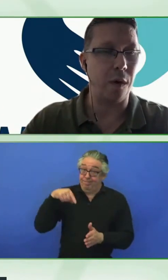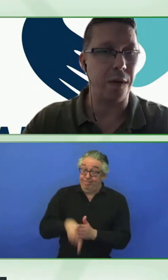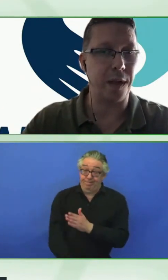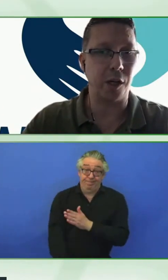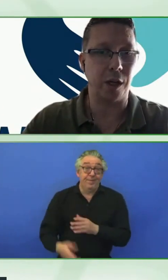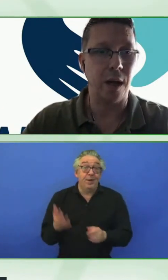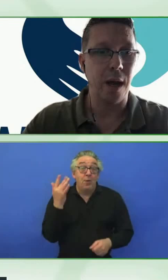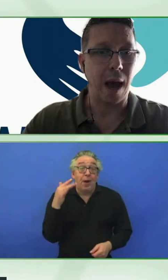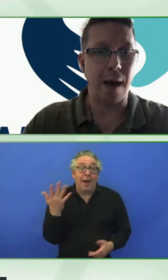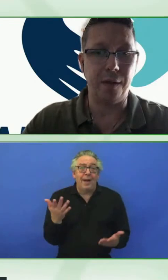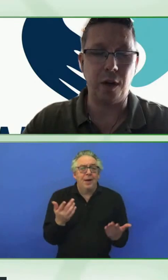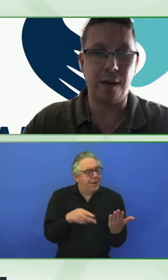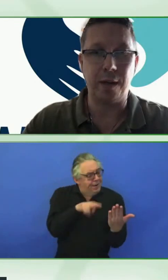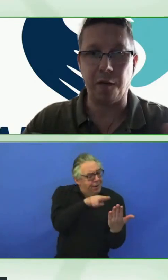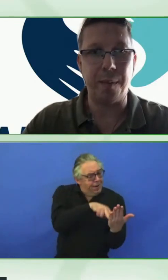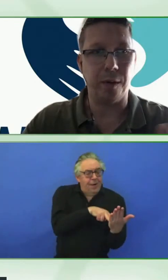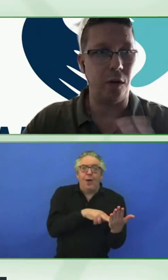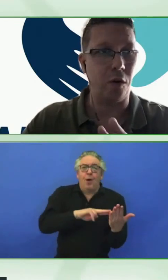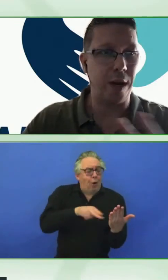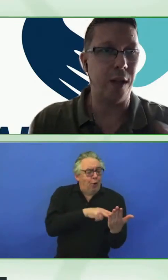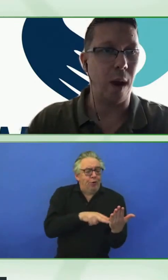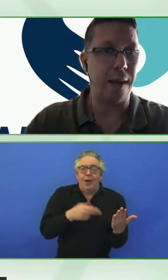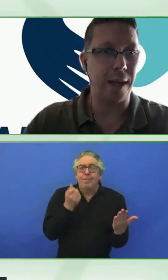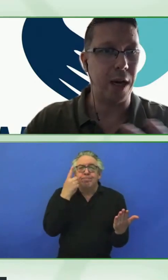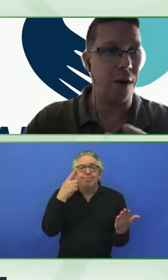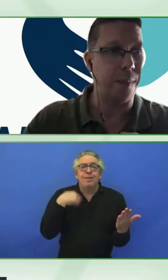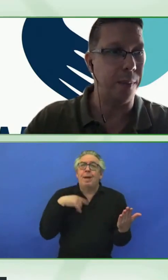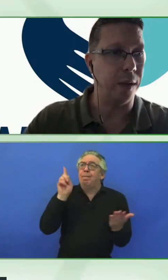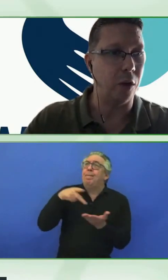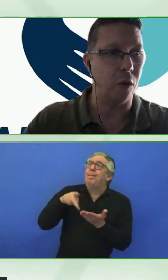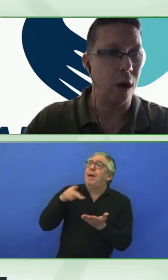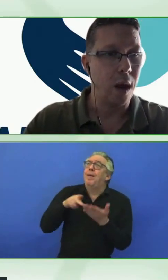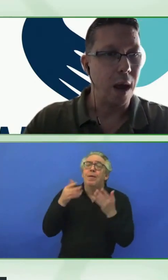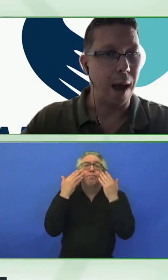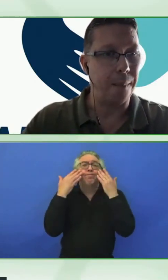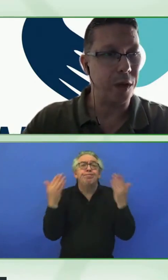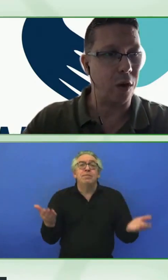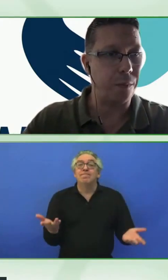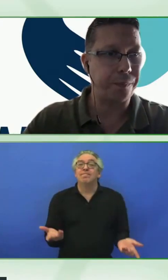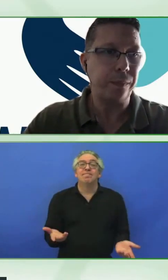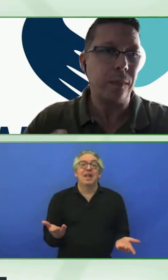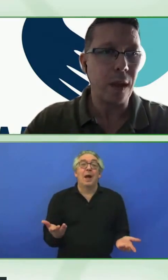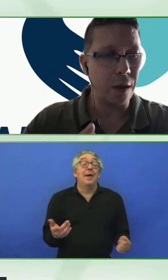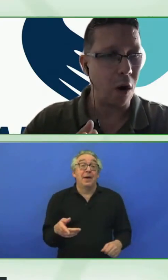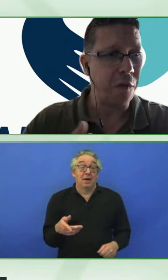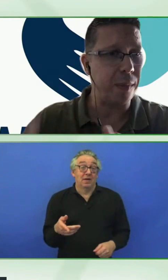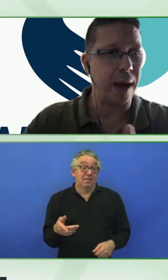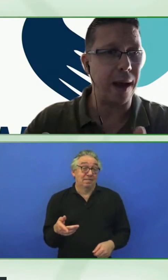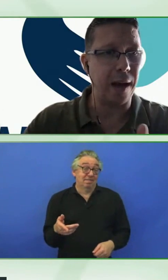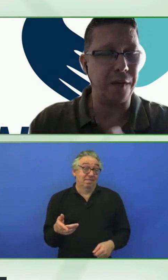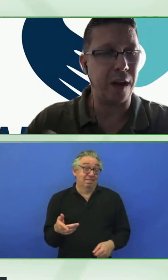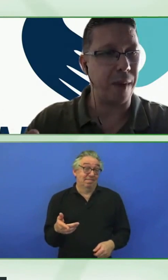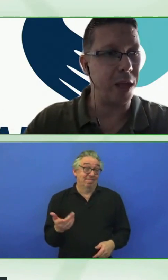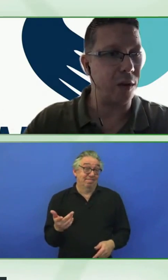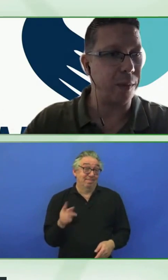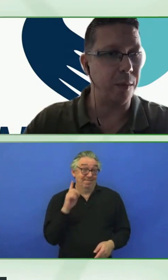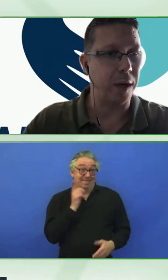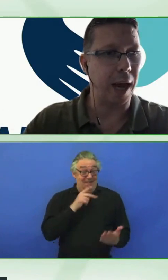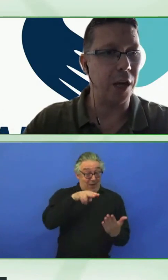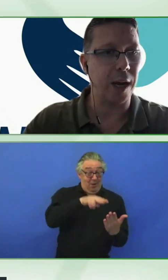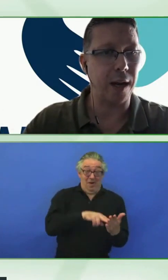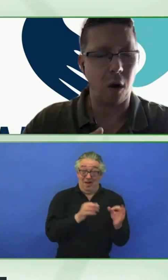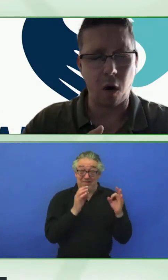mentioned before in the session, the deaf people do not read the way that hearing people do. So they're often left out of